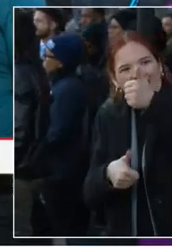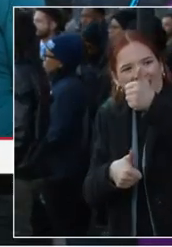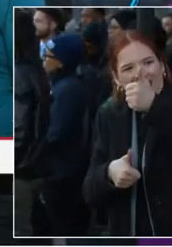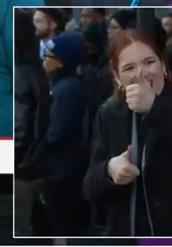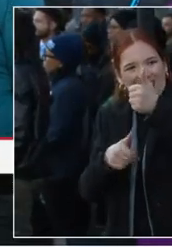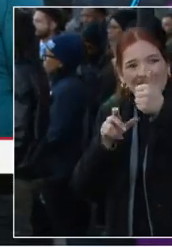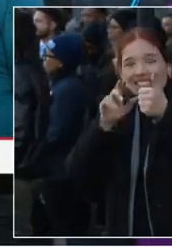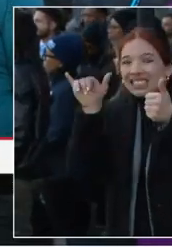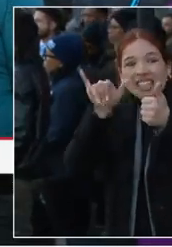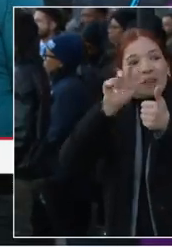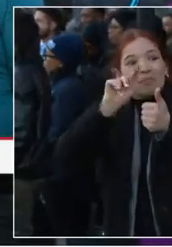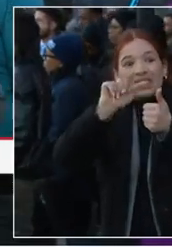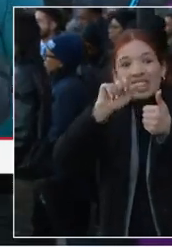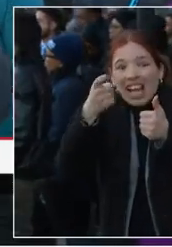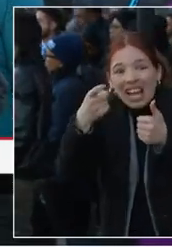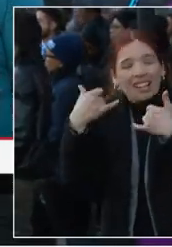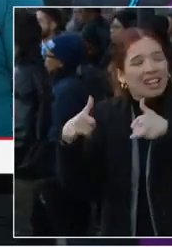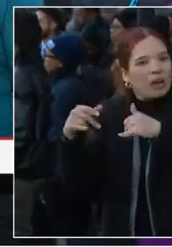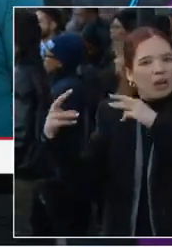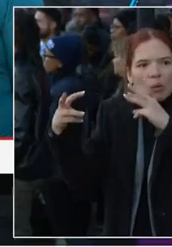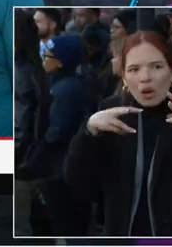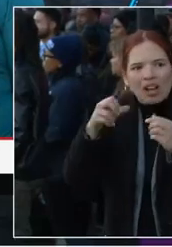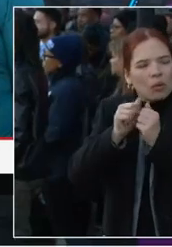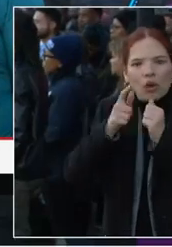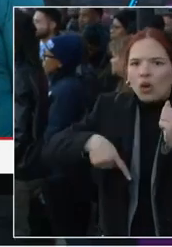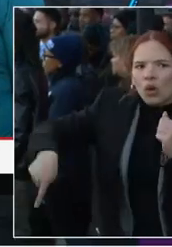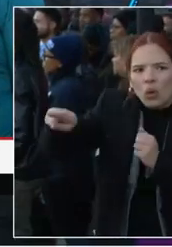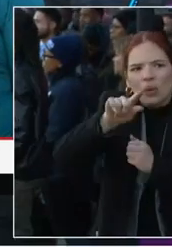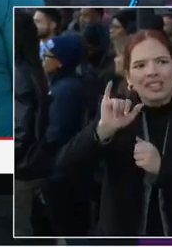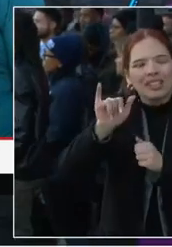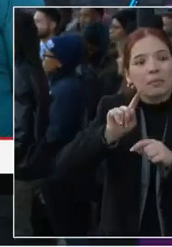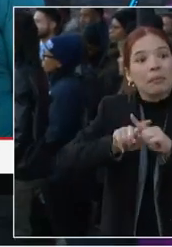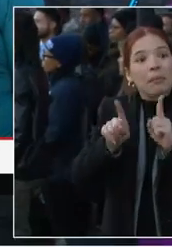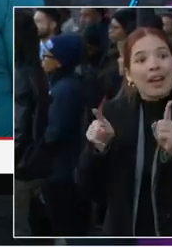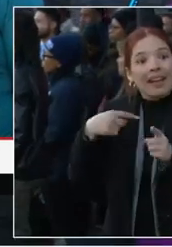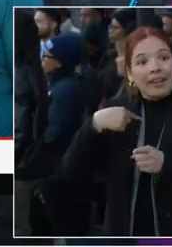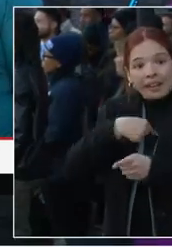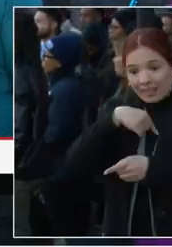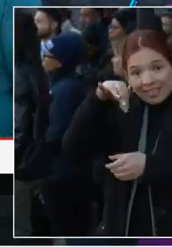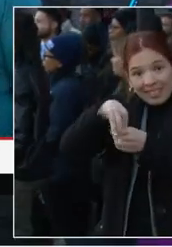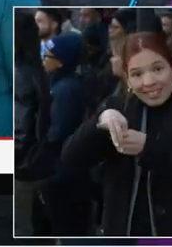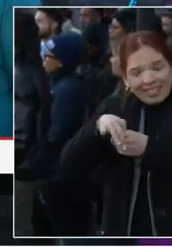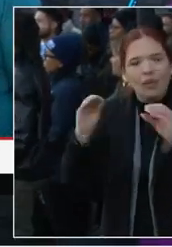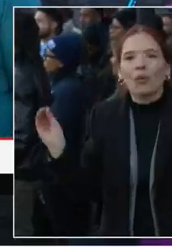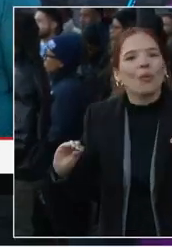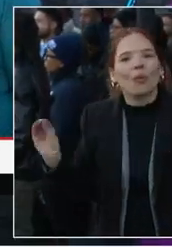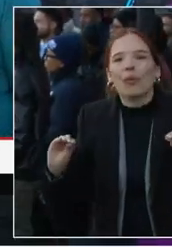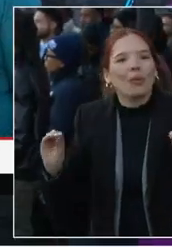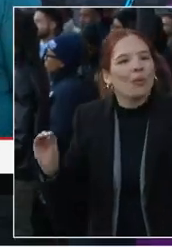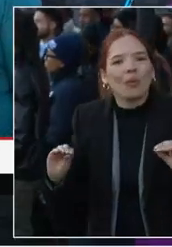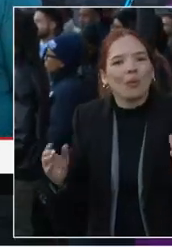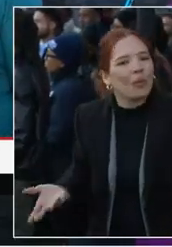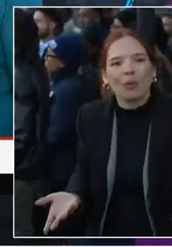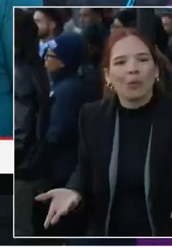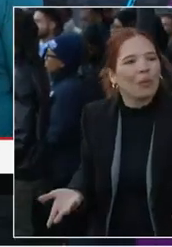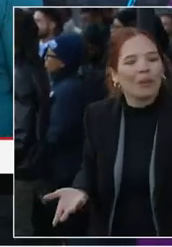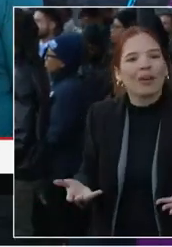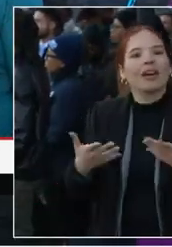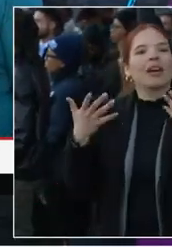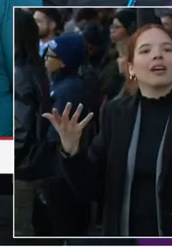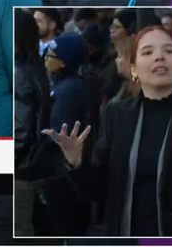go to war just like they do, but we don't have a vote. So what they have also served to do